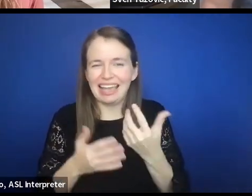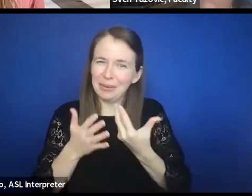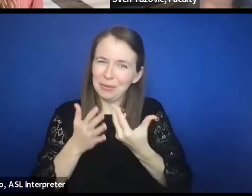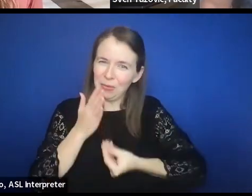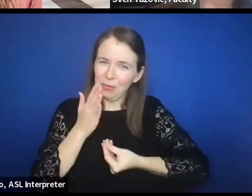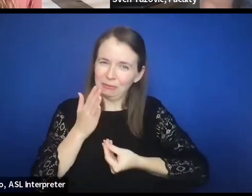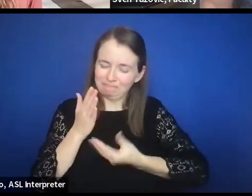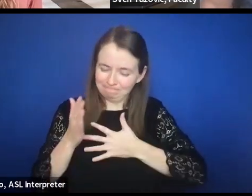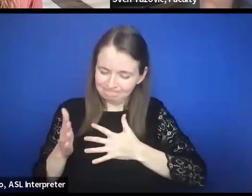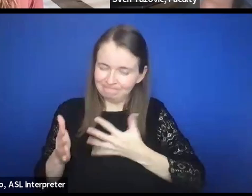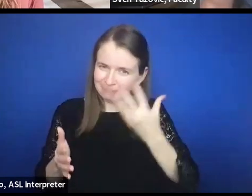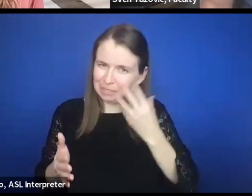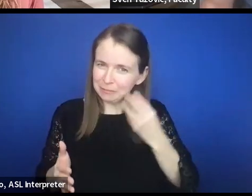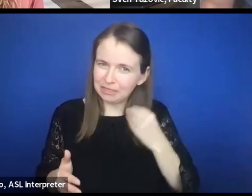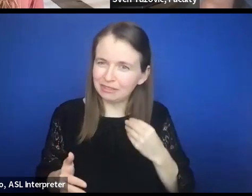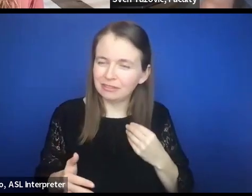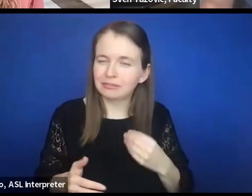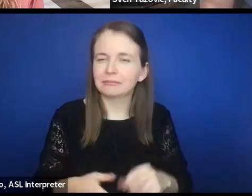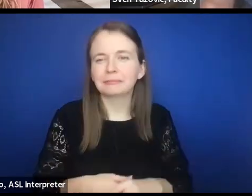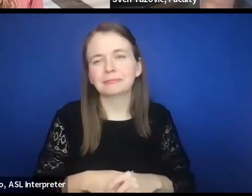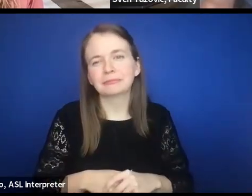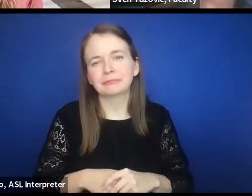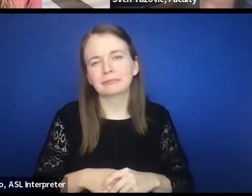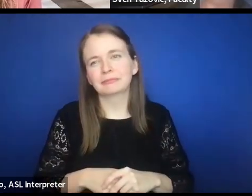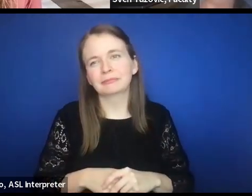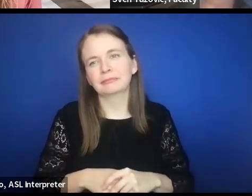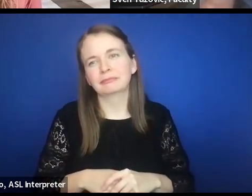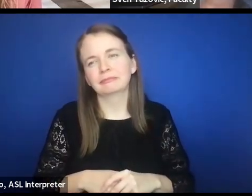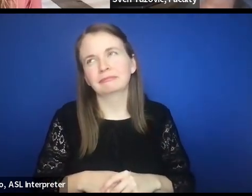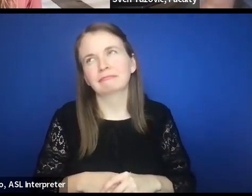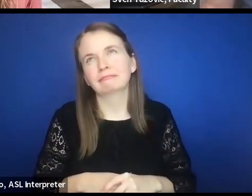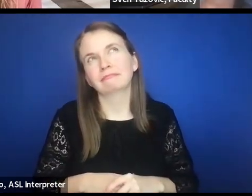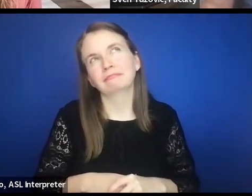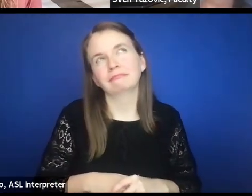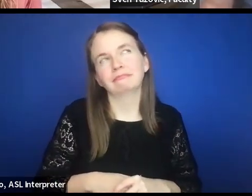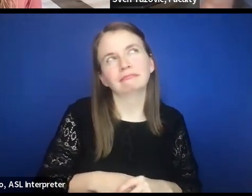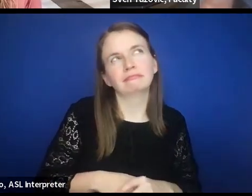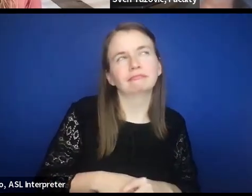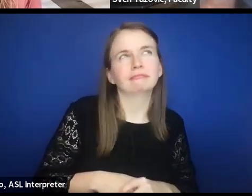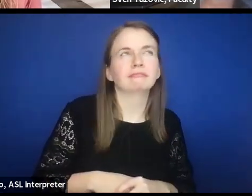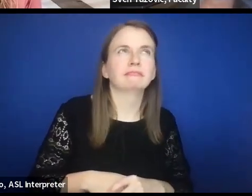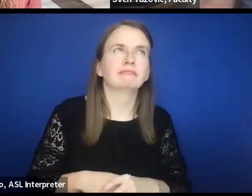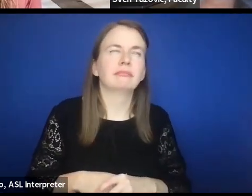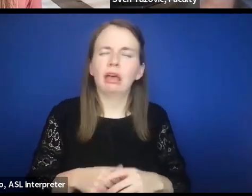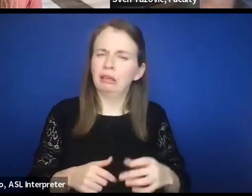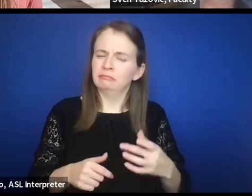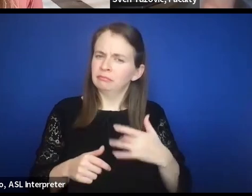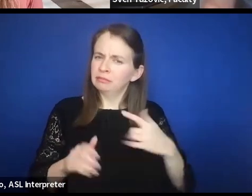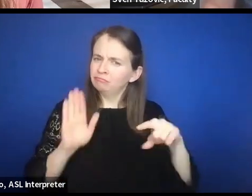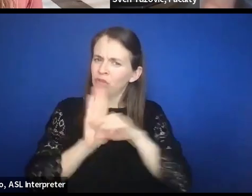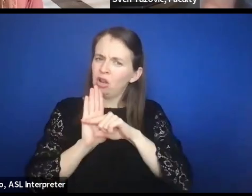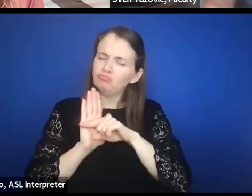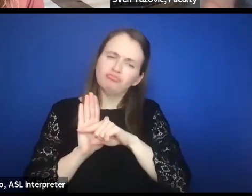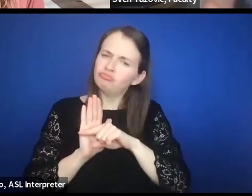had. It didn't make me feel too negative, so I was